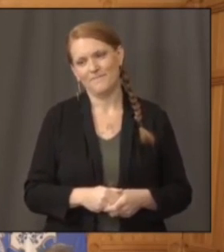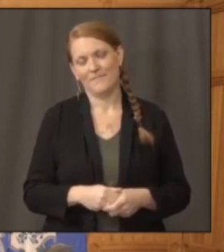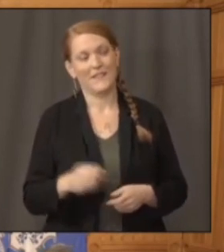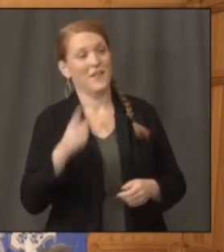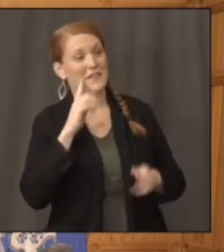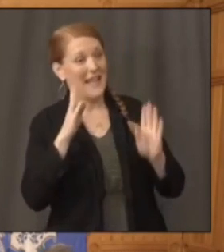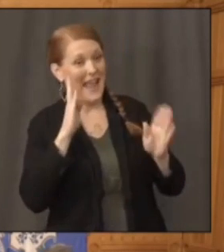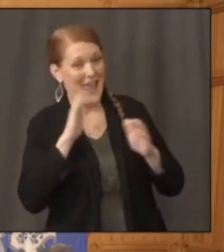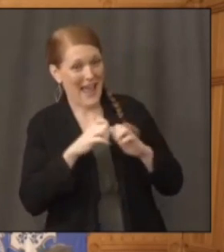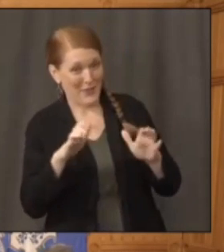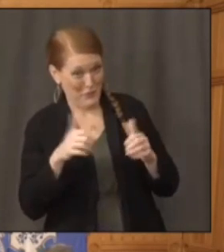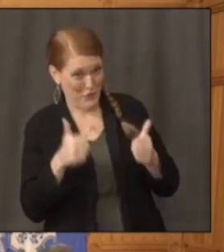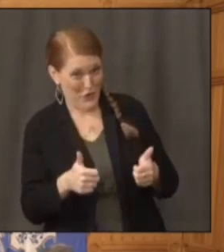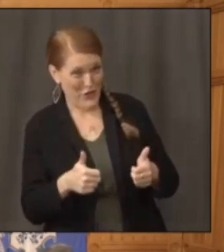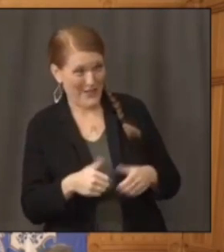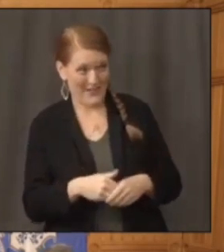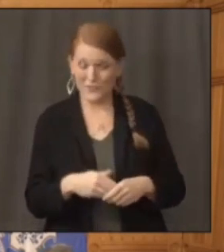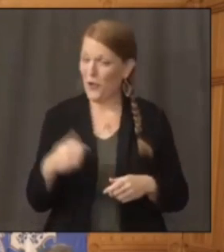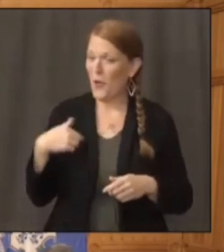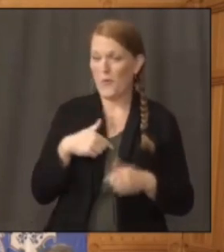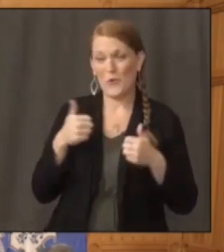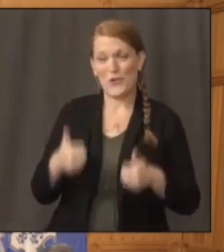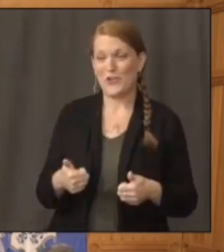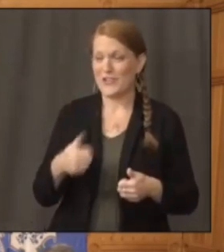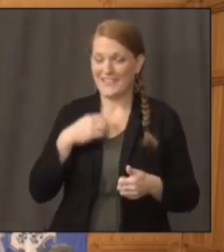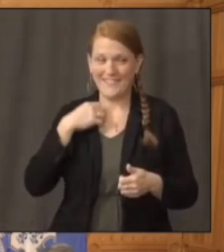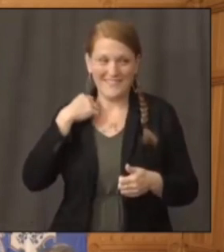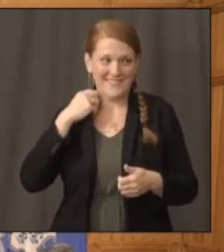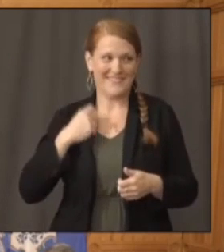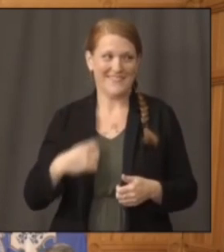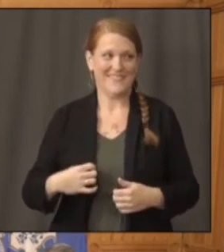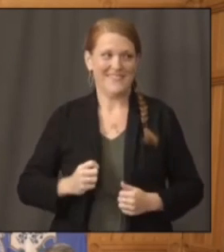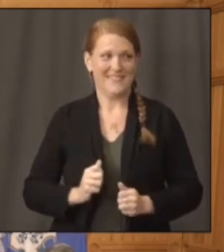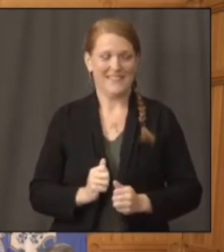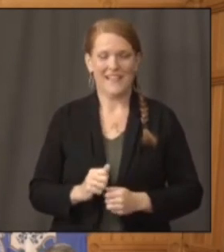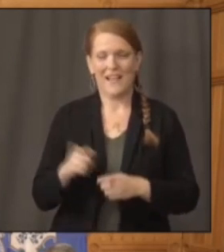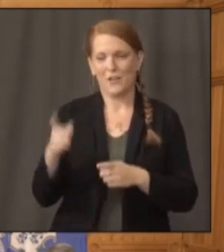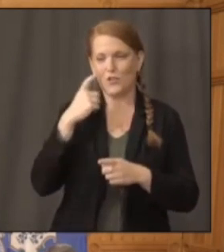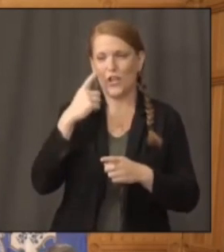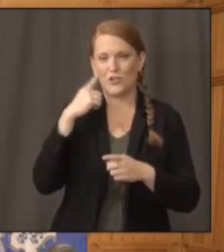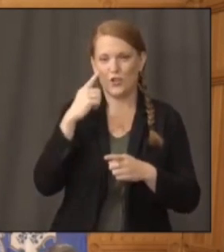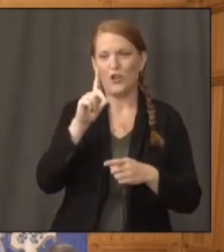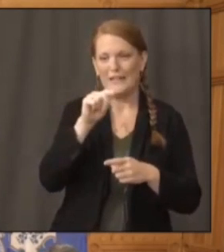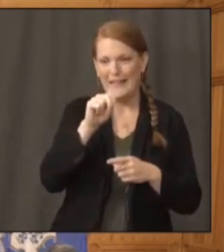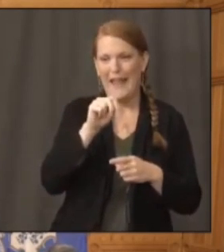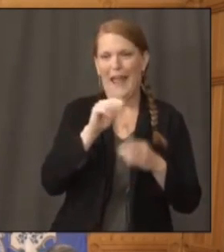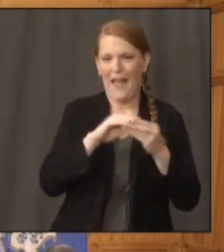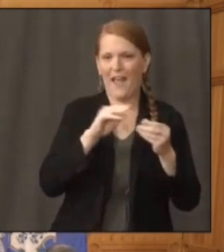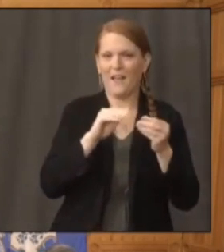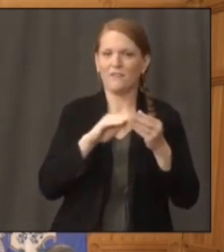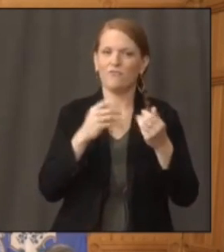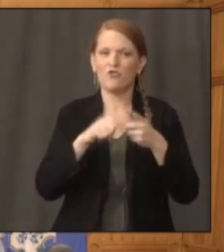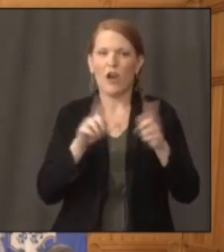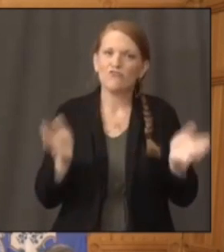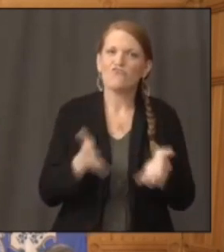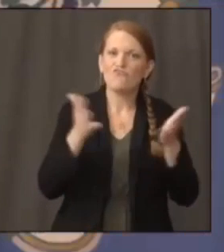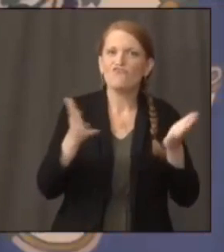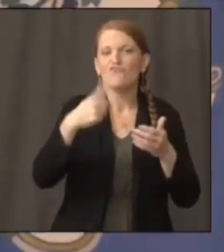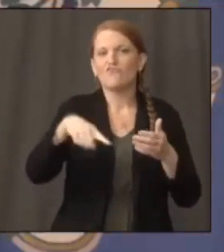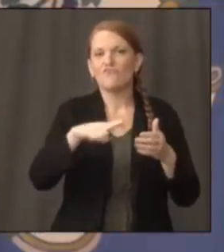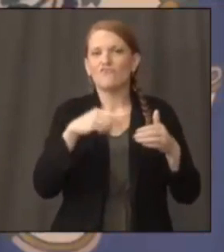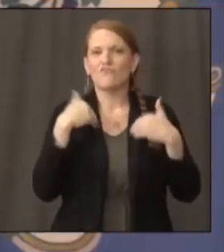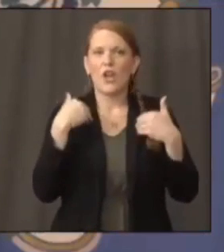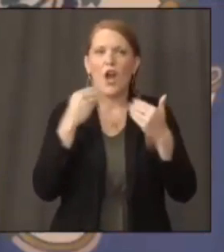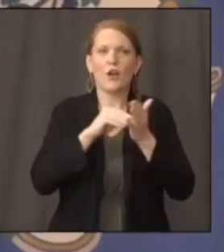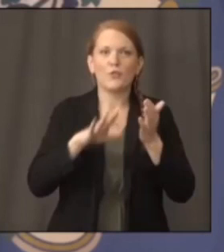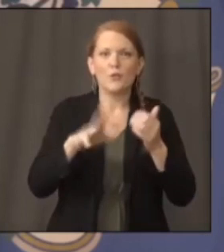How you doing, all right? Hey, we're doing good. And you just heard Dan give young people a bit of a pep talk on what it means to